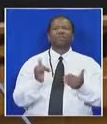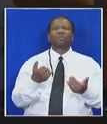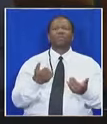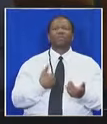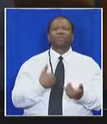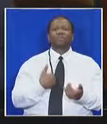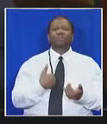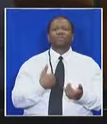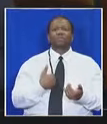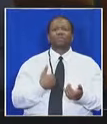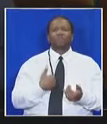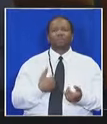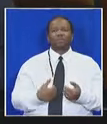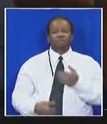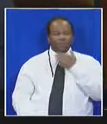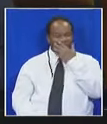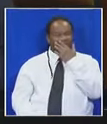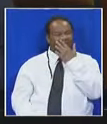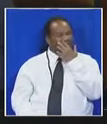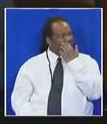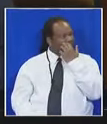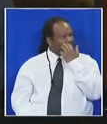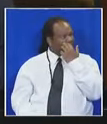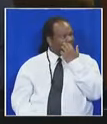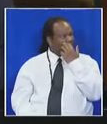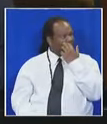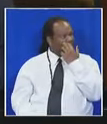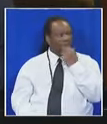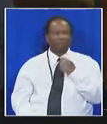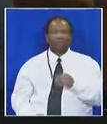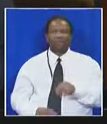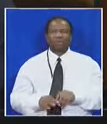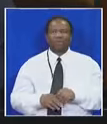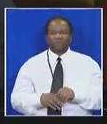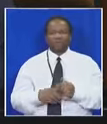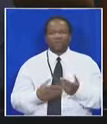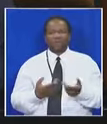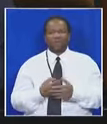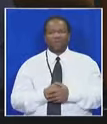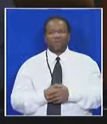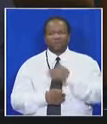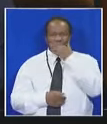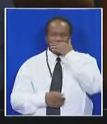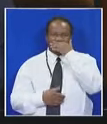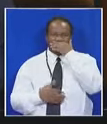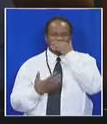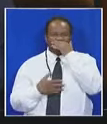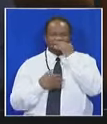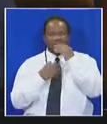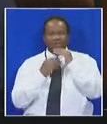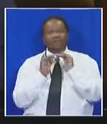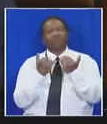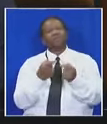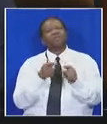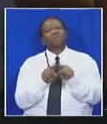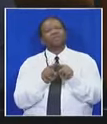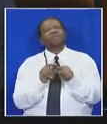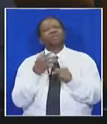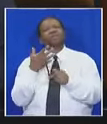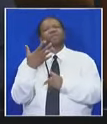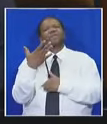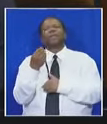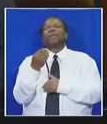African behavior to the detriment, order, of the blind fools. Order. Honourable Member, can you please take your seat?